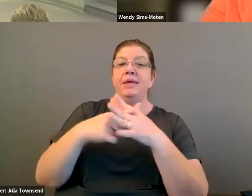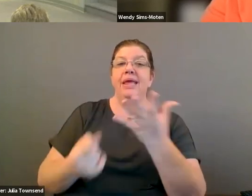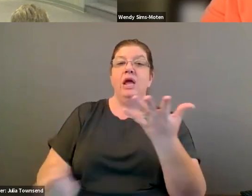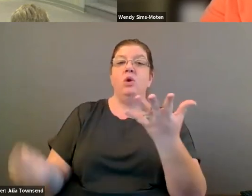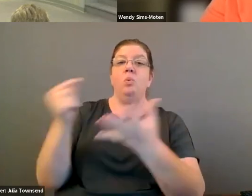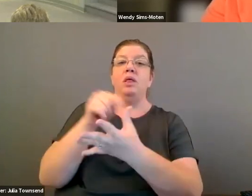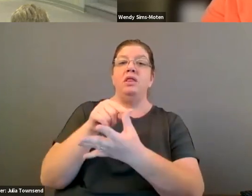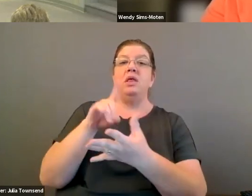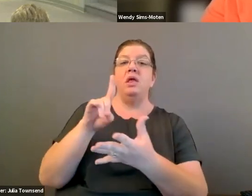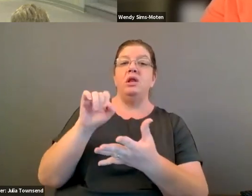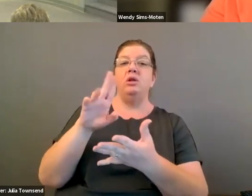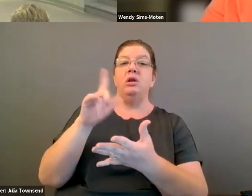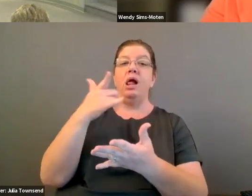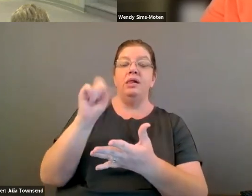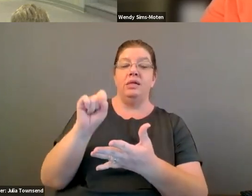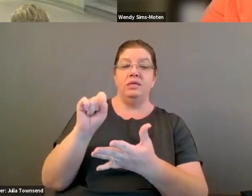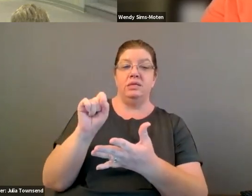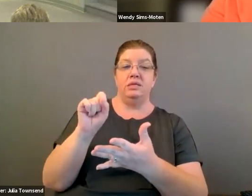McKenzie.